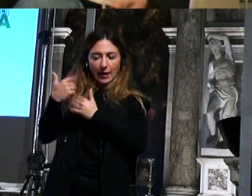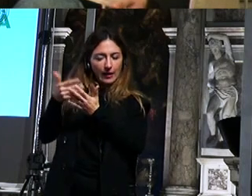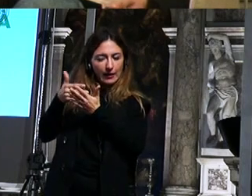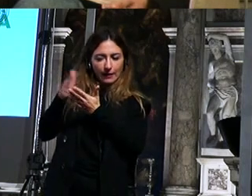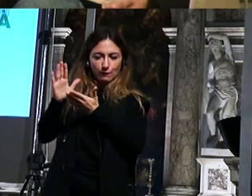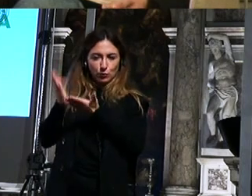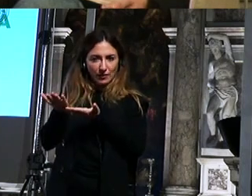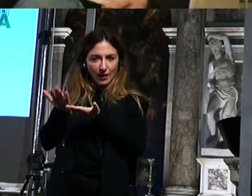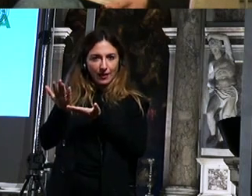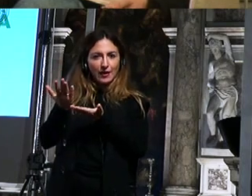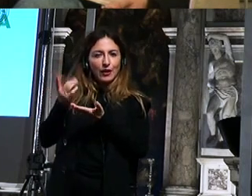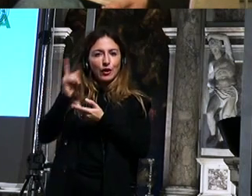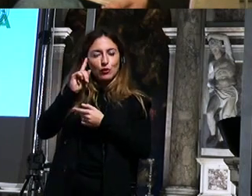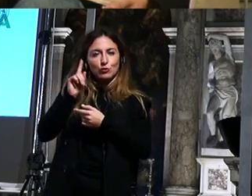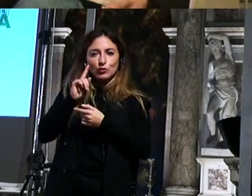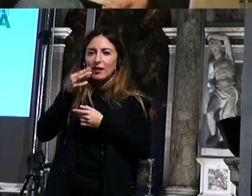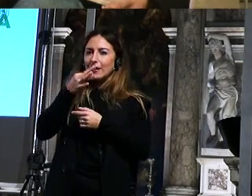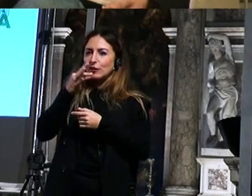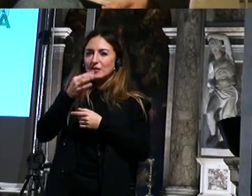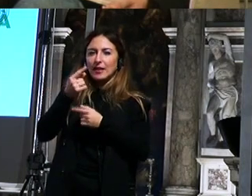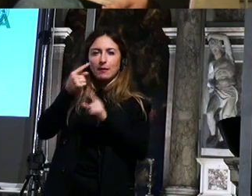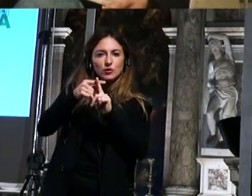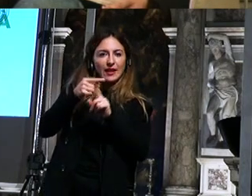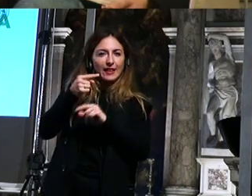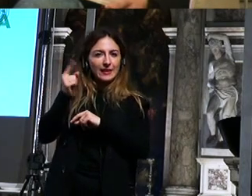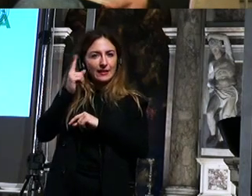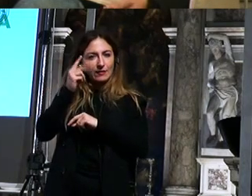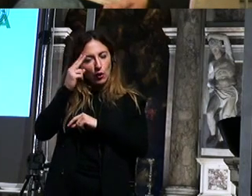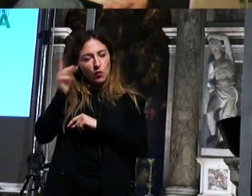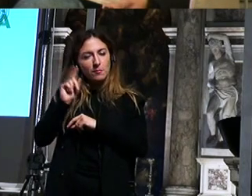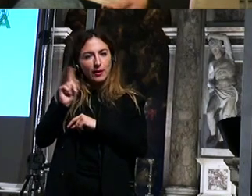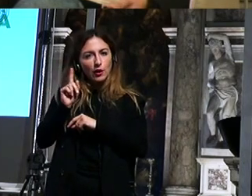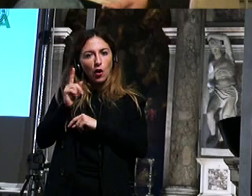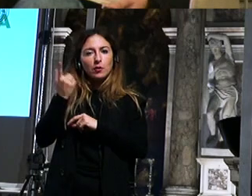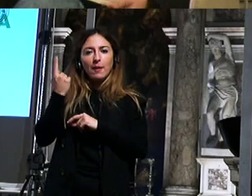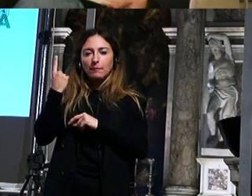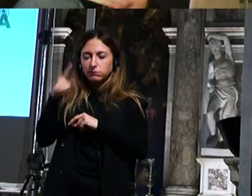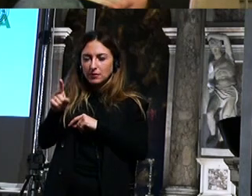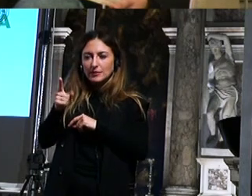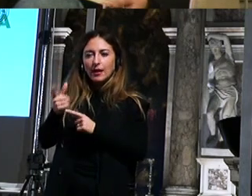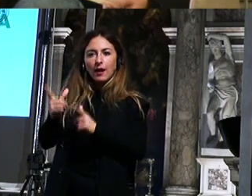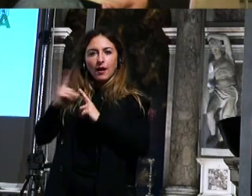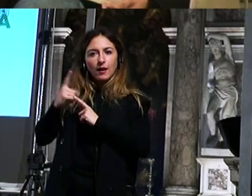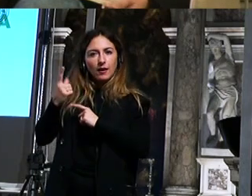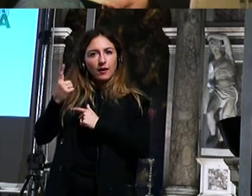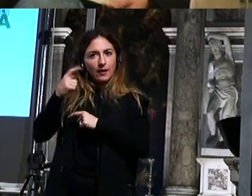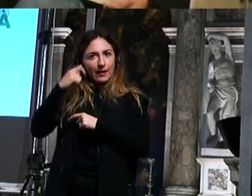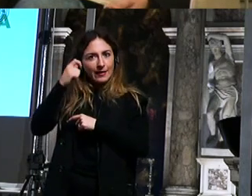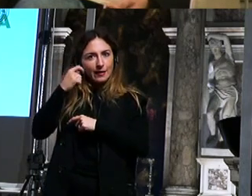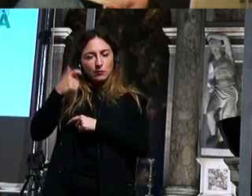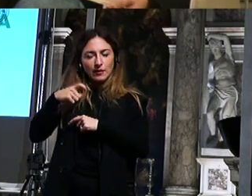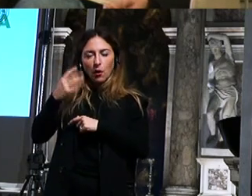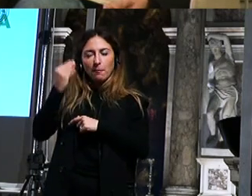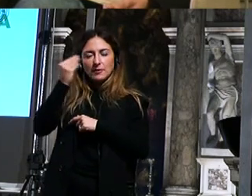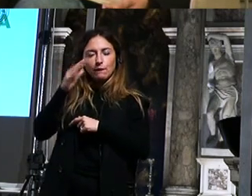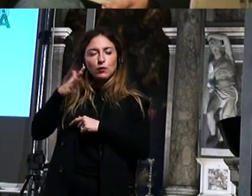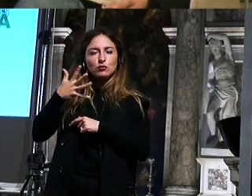bad review, but this point interested me. It interested me because I wondered if there was not some truth to it,